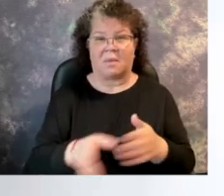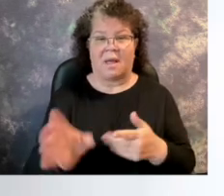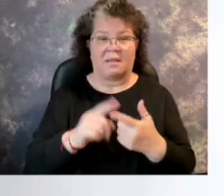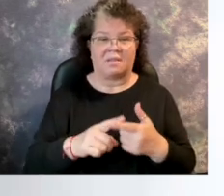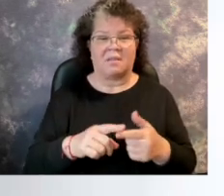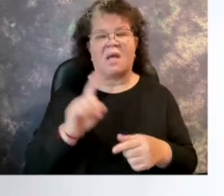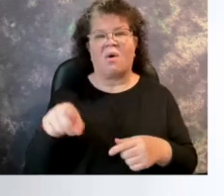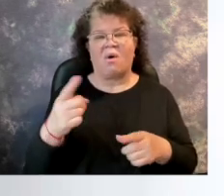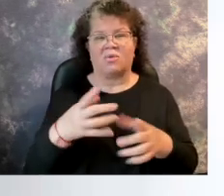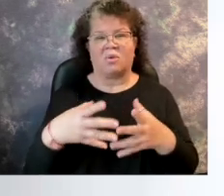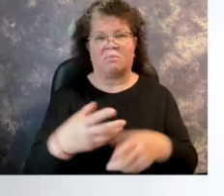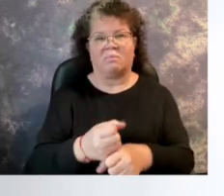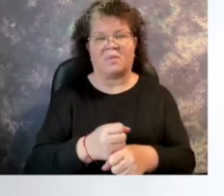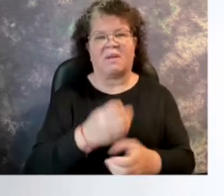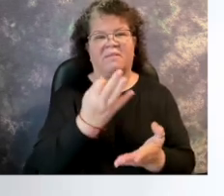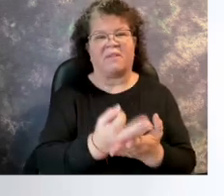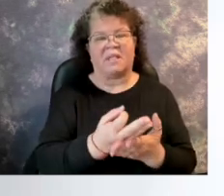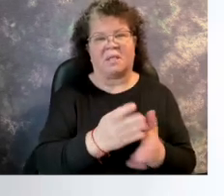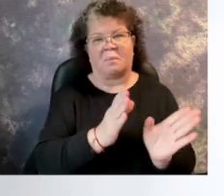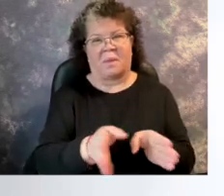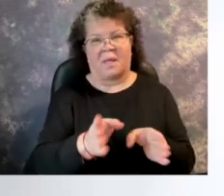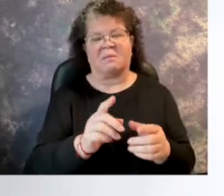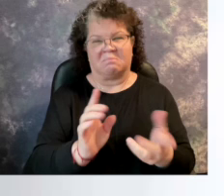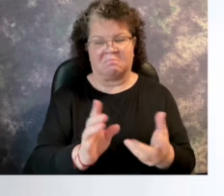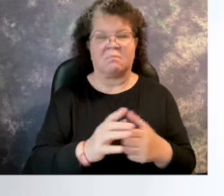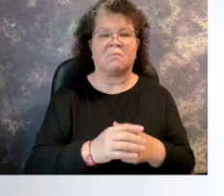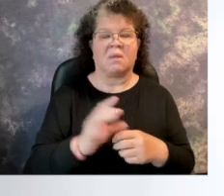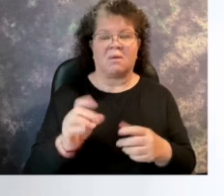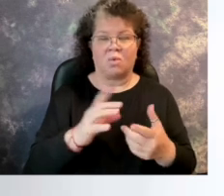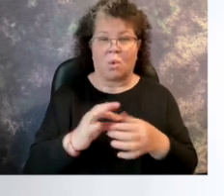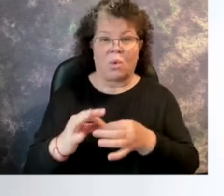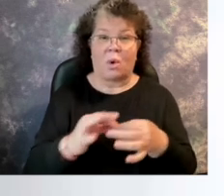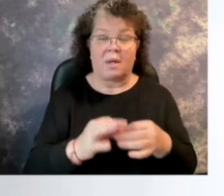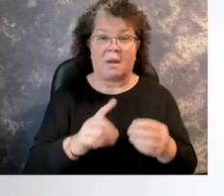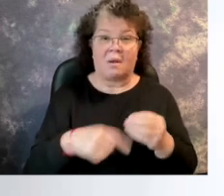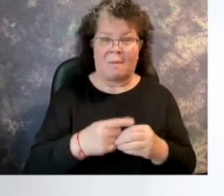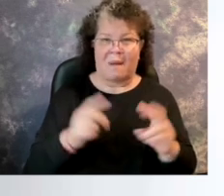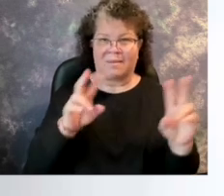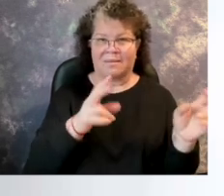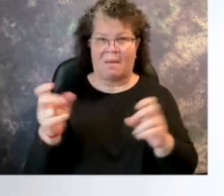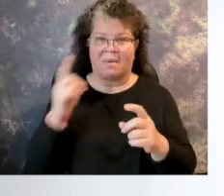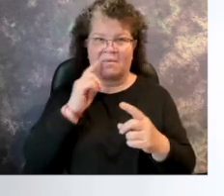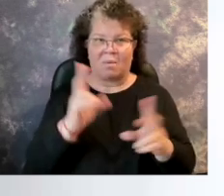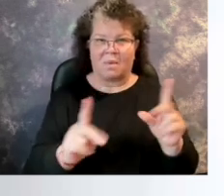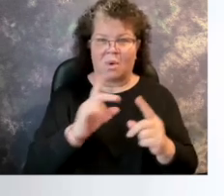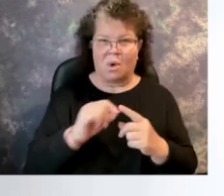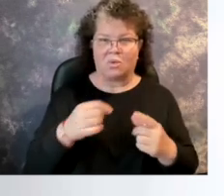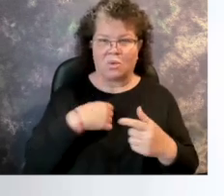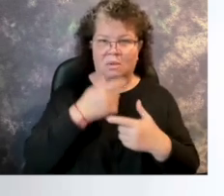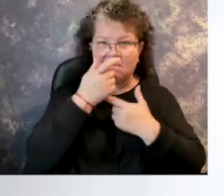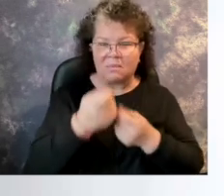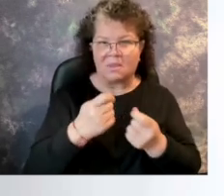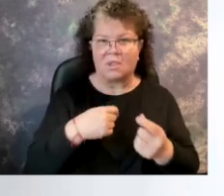funding plan, to share program updates and coordinate presentations on topics of public interest. I would like to